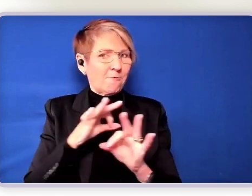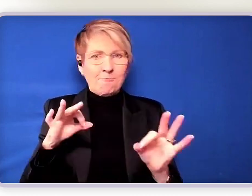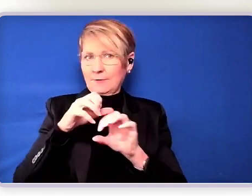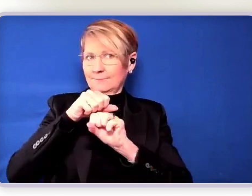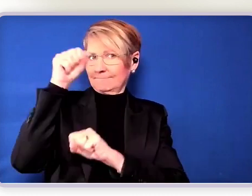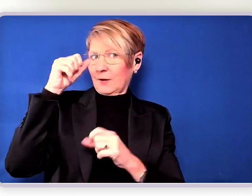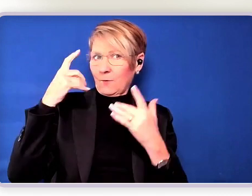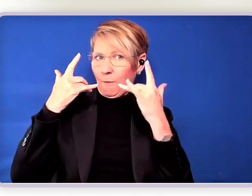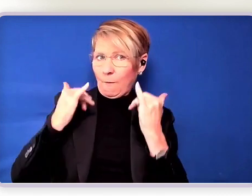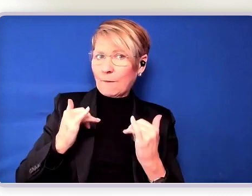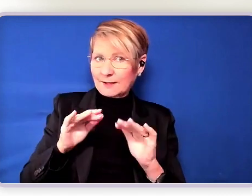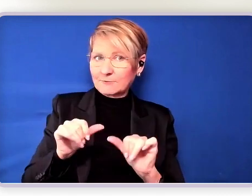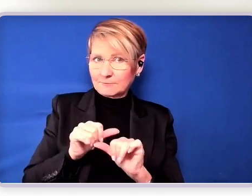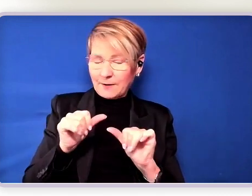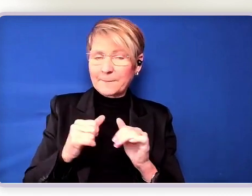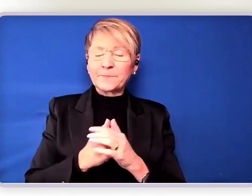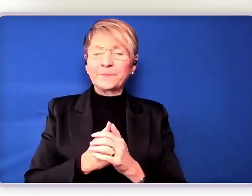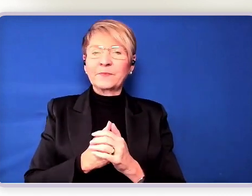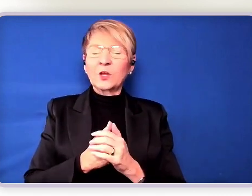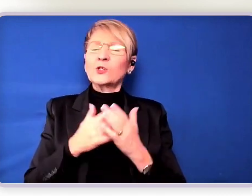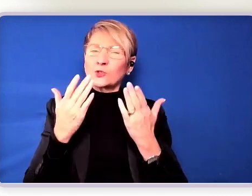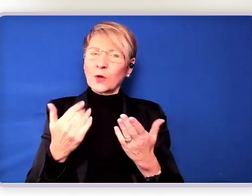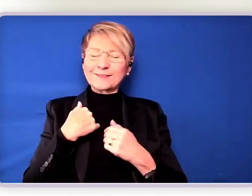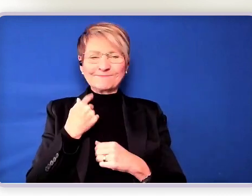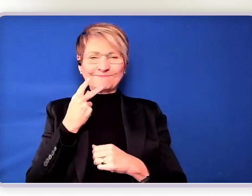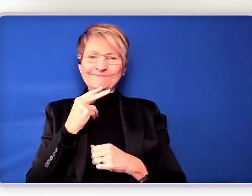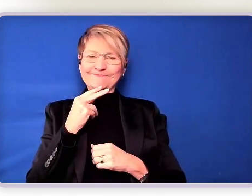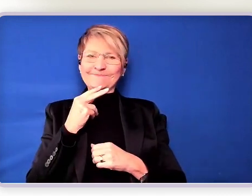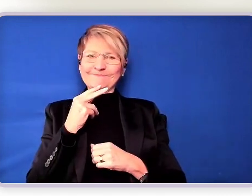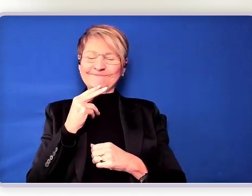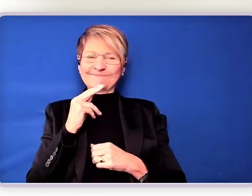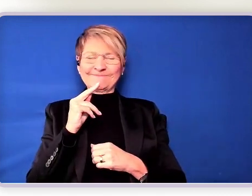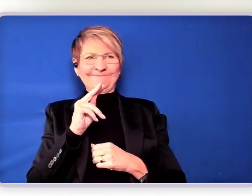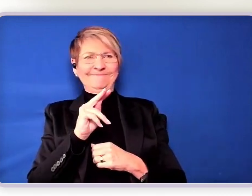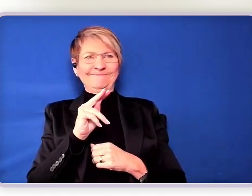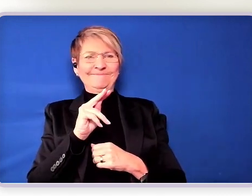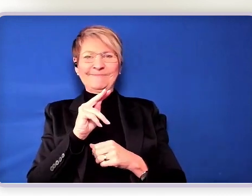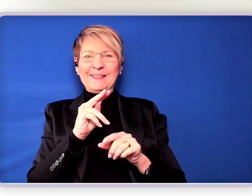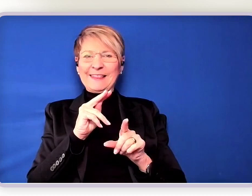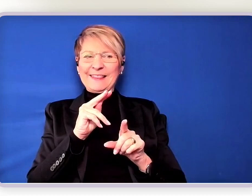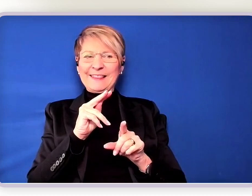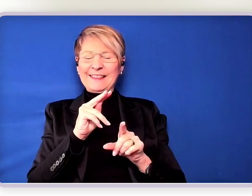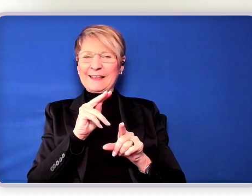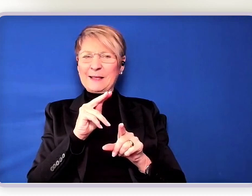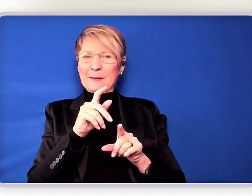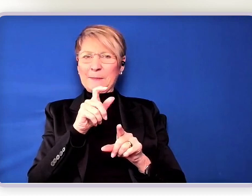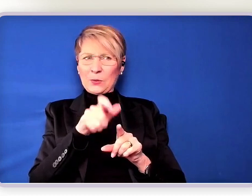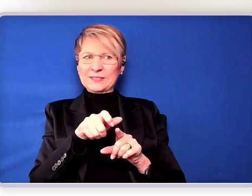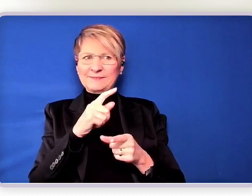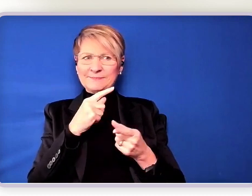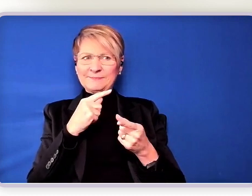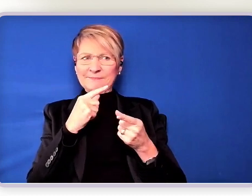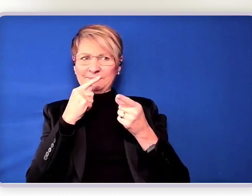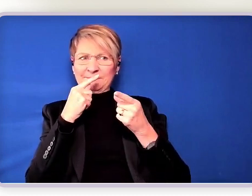When do you decide that what someone is telling you is actually an illegal